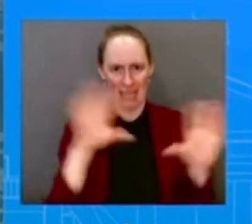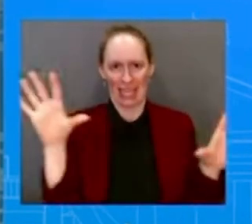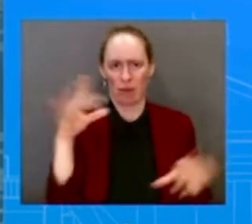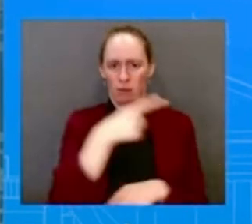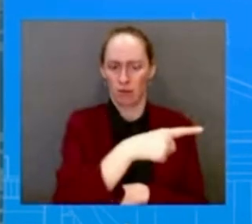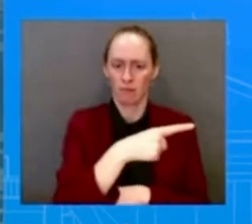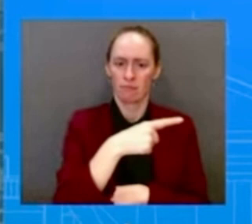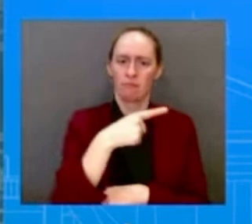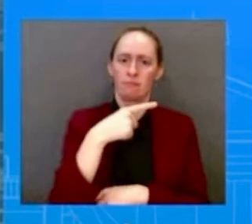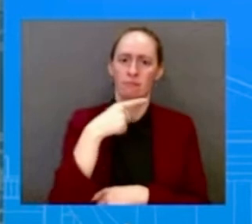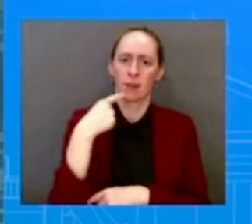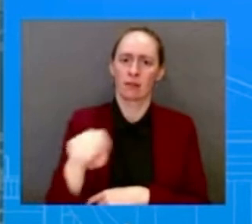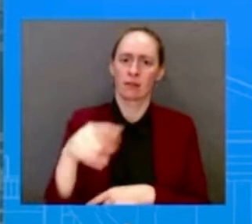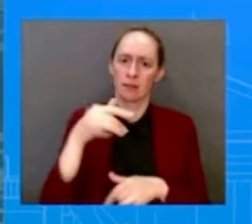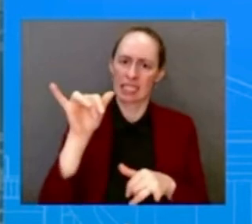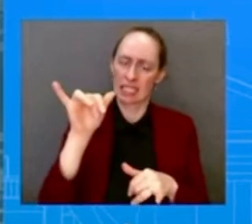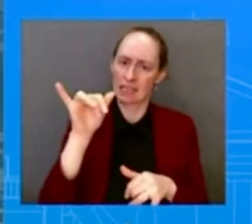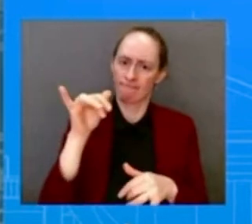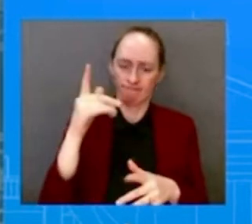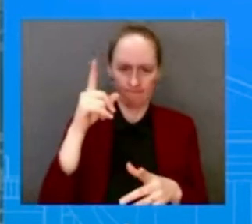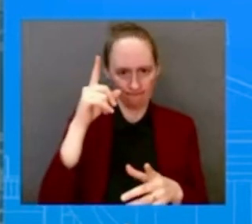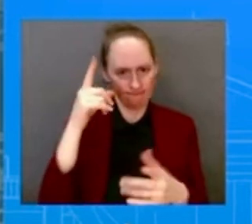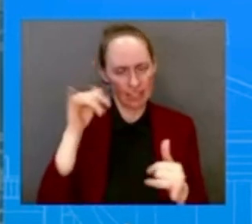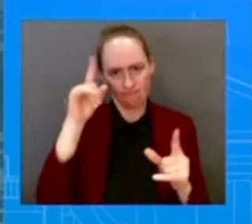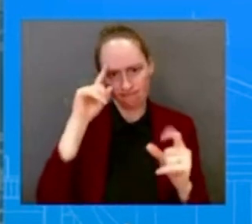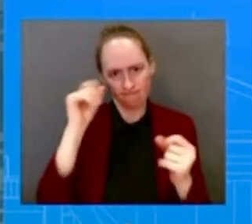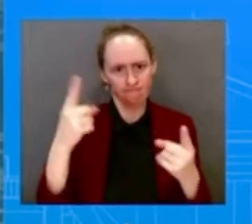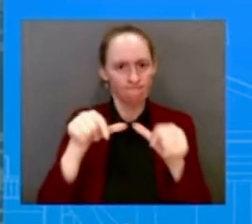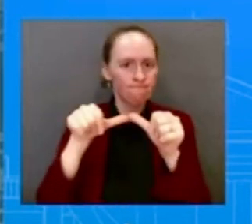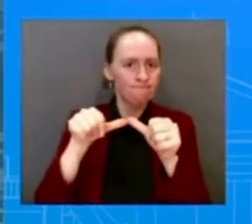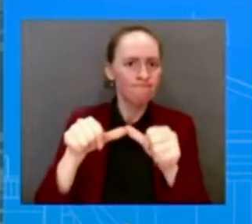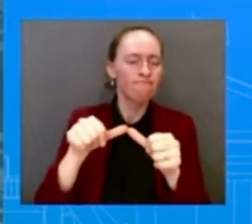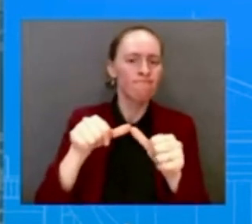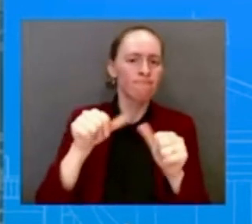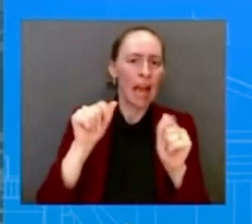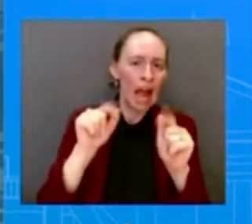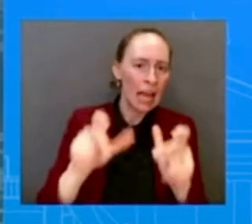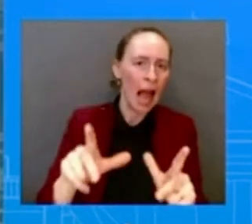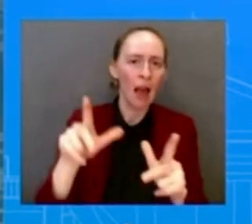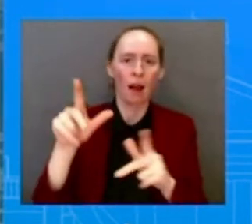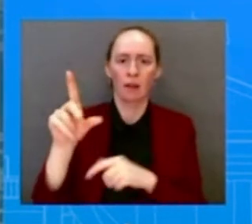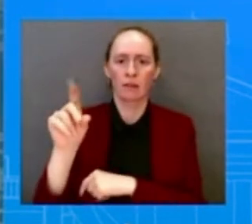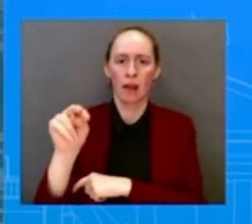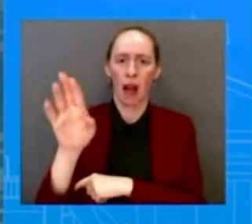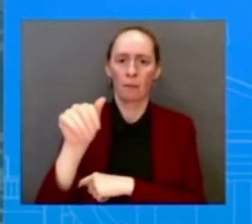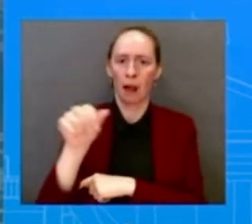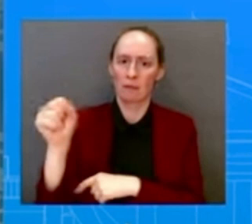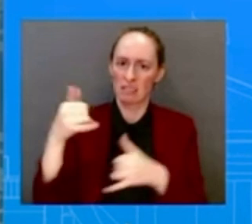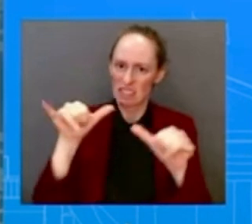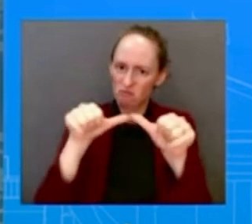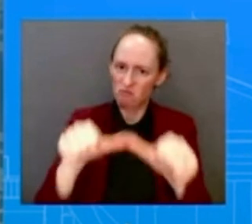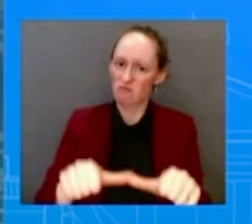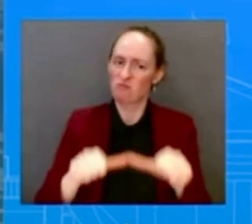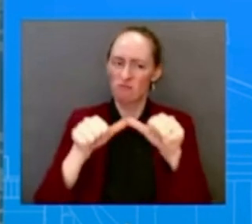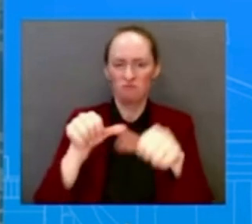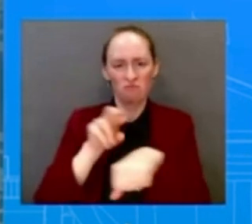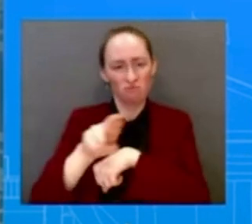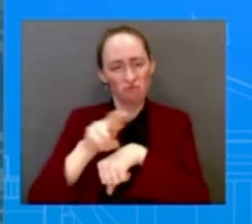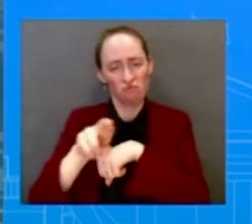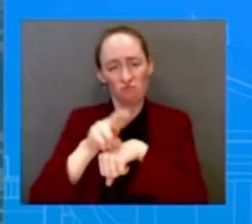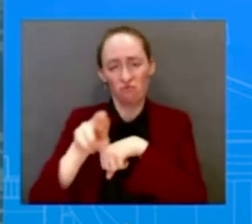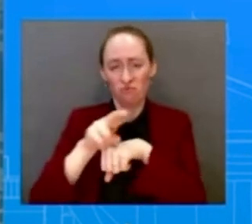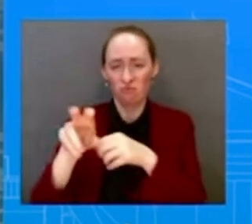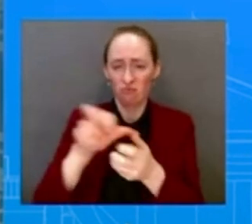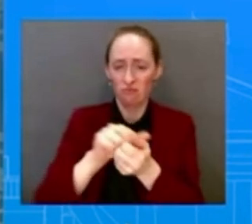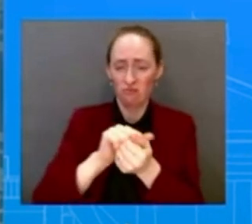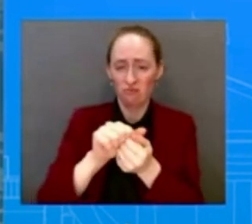as we've seen over the last 12 hours, he's willing to continue to barrage the country with cruise missiles, knocking out civilian infrastructure and trying to make life more